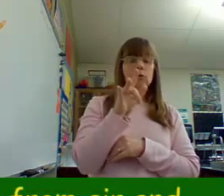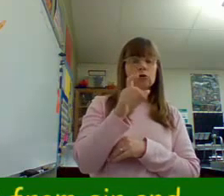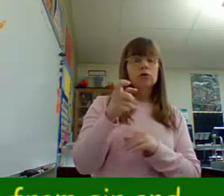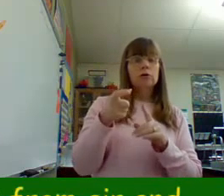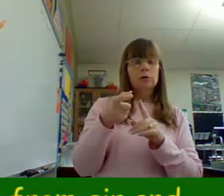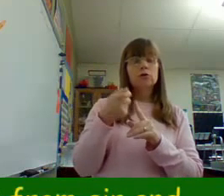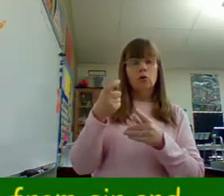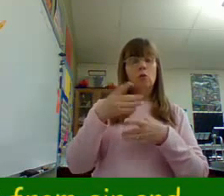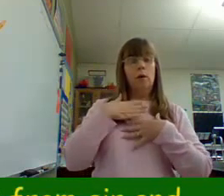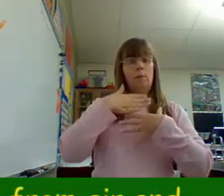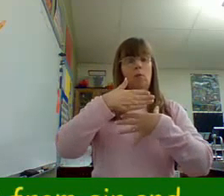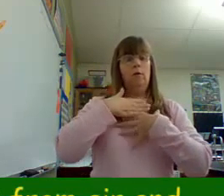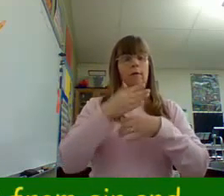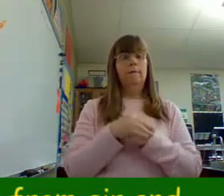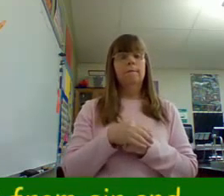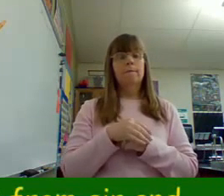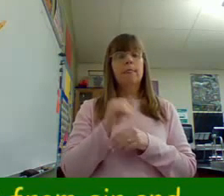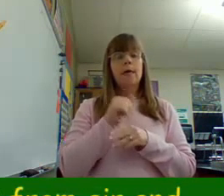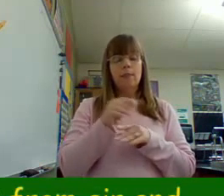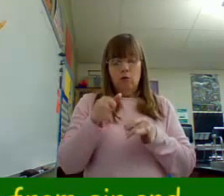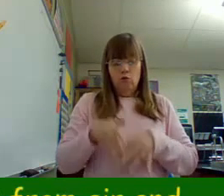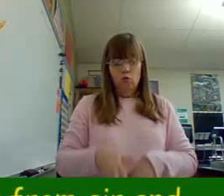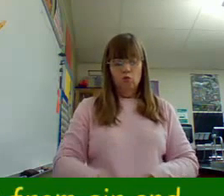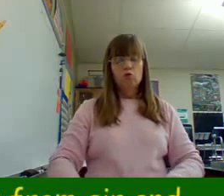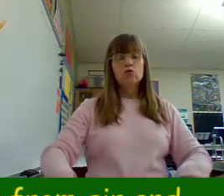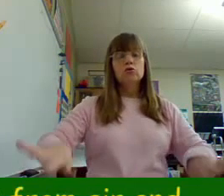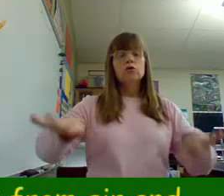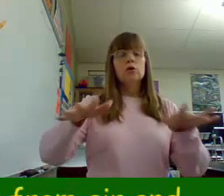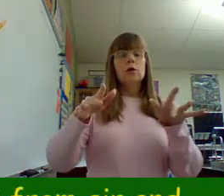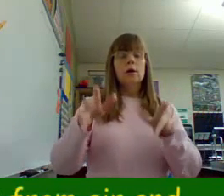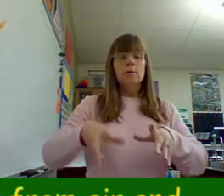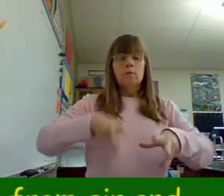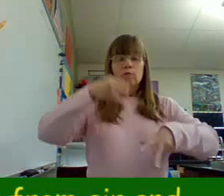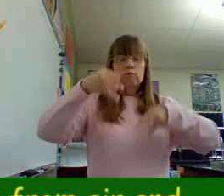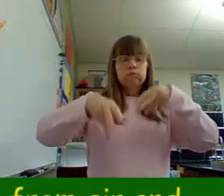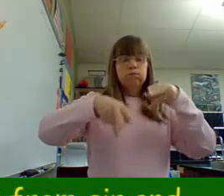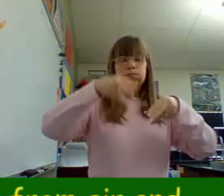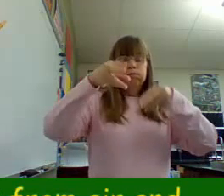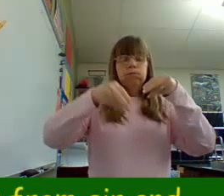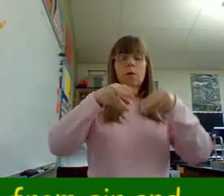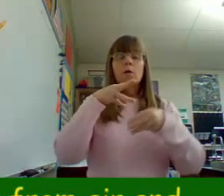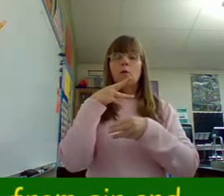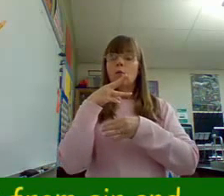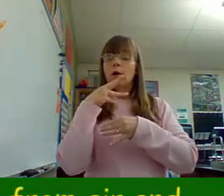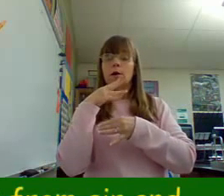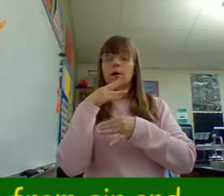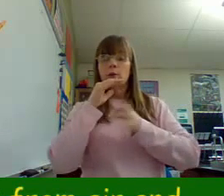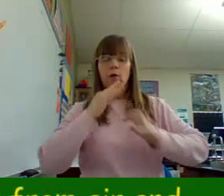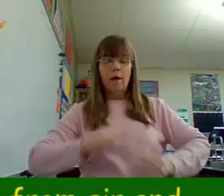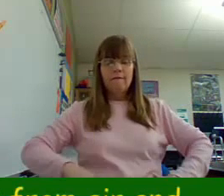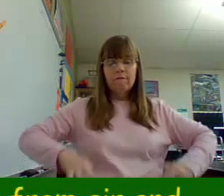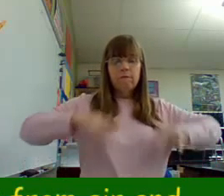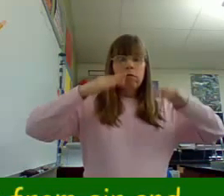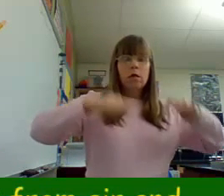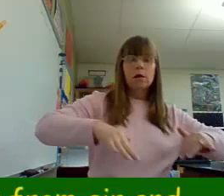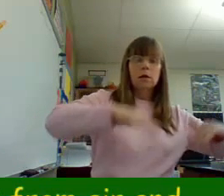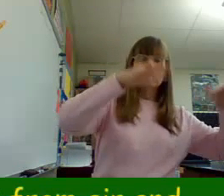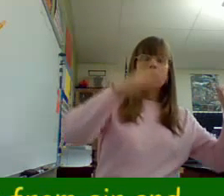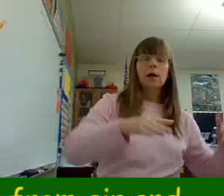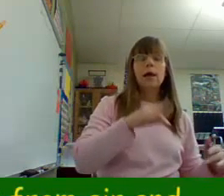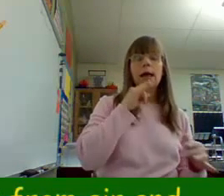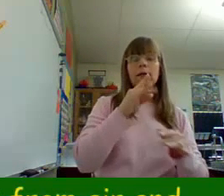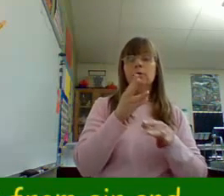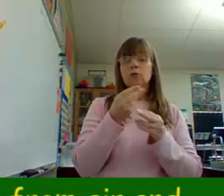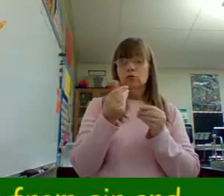prevent flooding and soil erosion, so that's soaking up all that water and keeping the soil in place so it's not washing down into the rivers